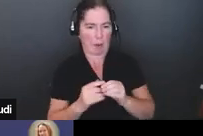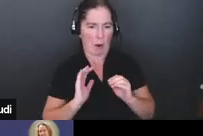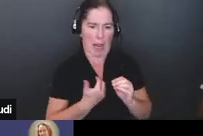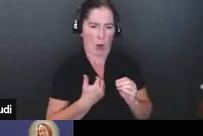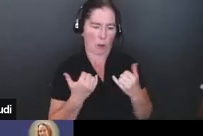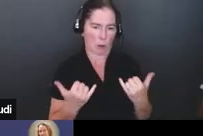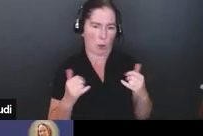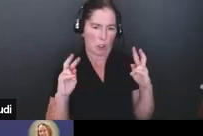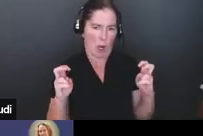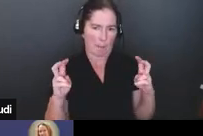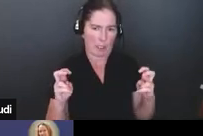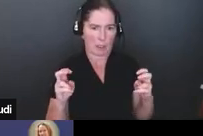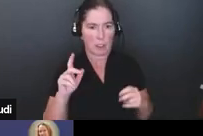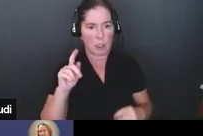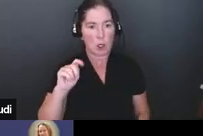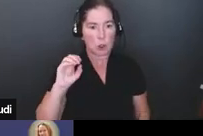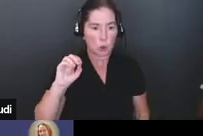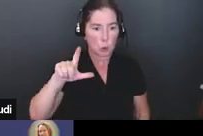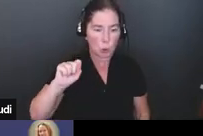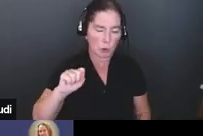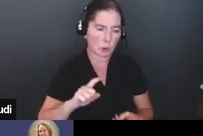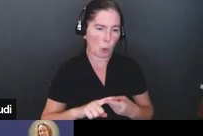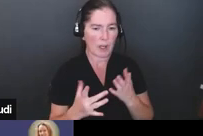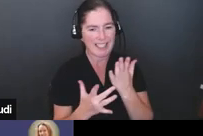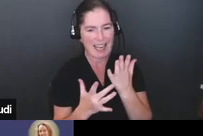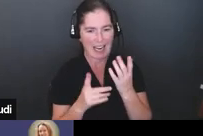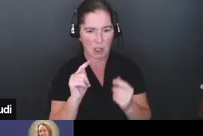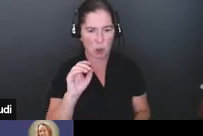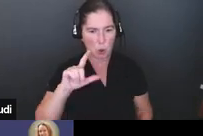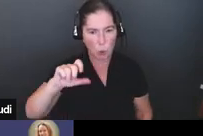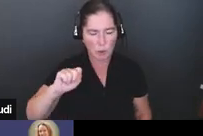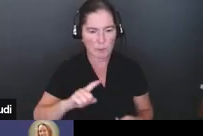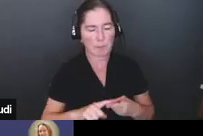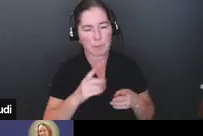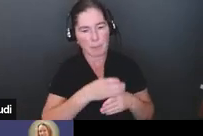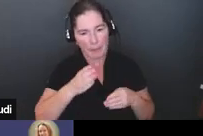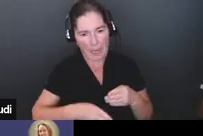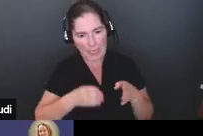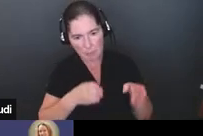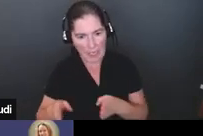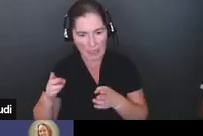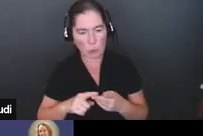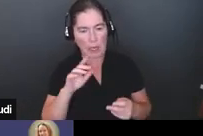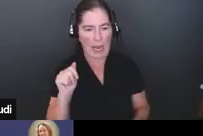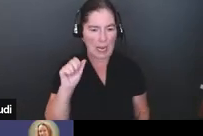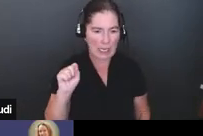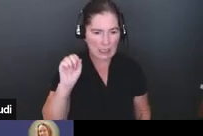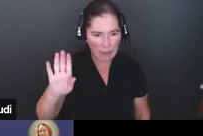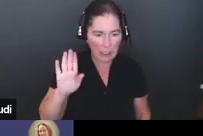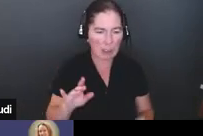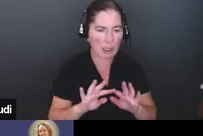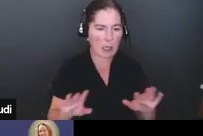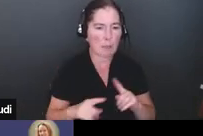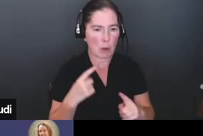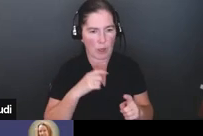it's tools, like our tech tools. Maybe it's about year end plans. Maybe it's about ASB. I'm not sure, but you have that